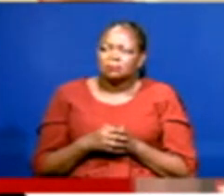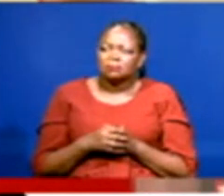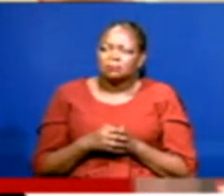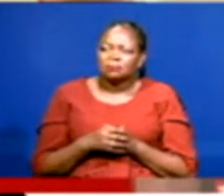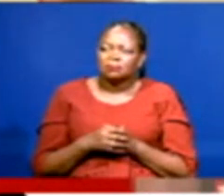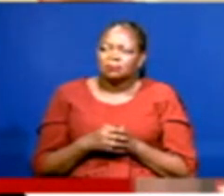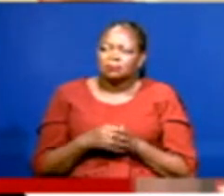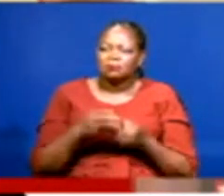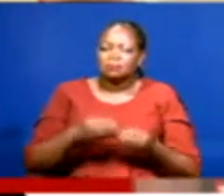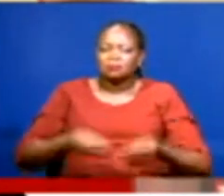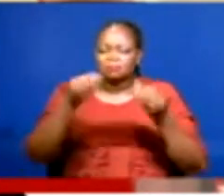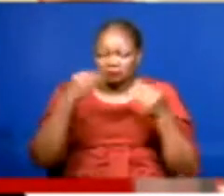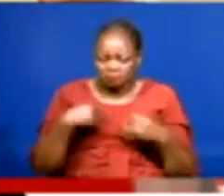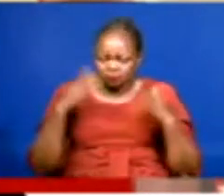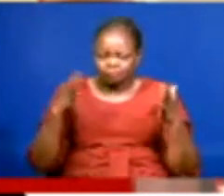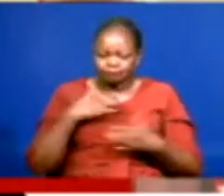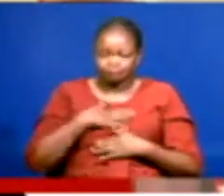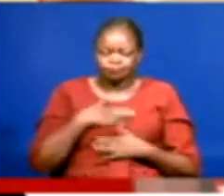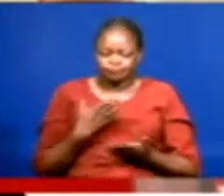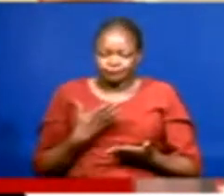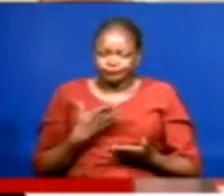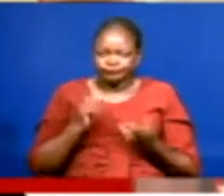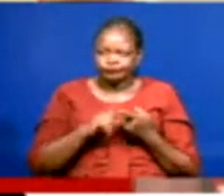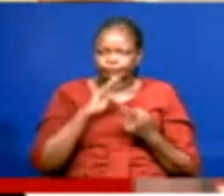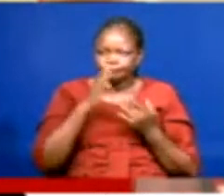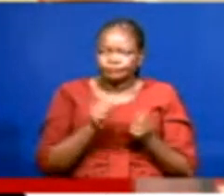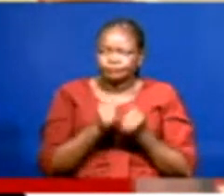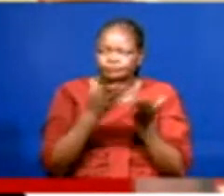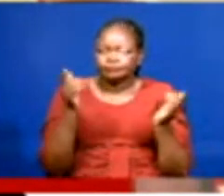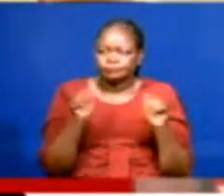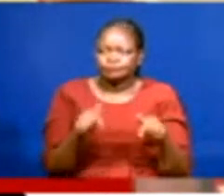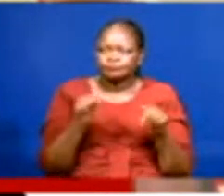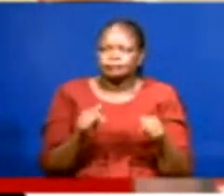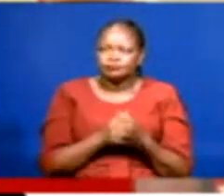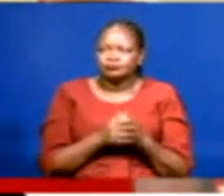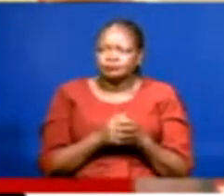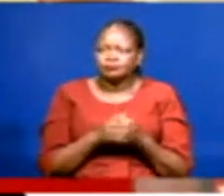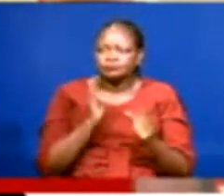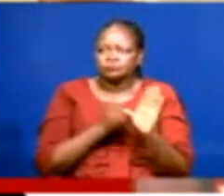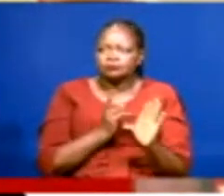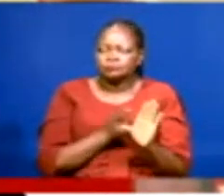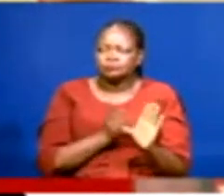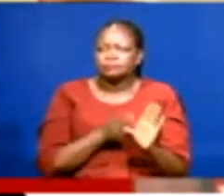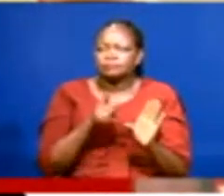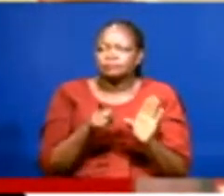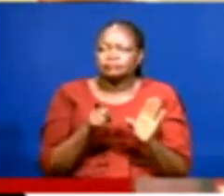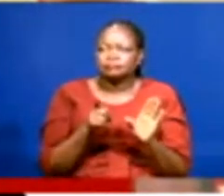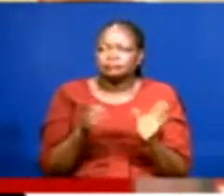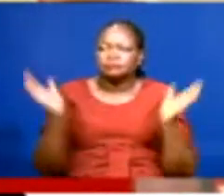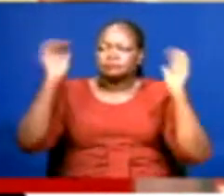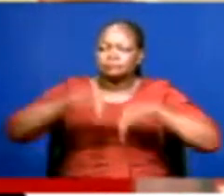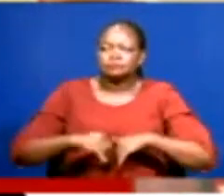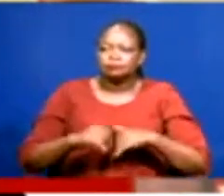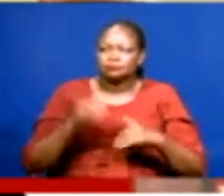it gives me a great pleasure to be here with you today to participate in this conference.